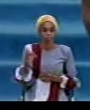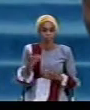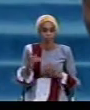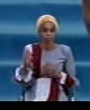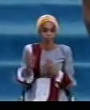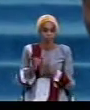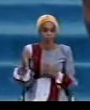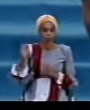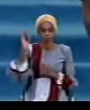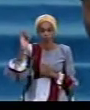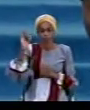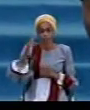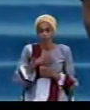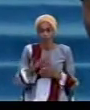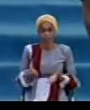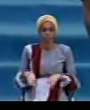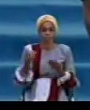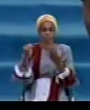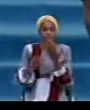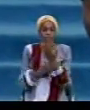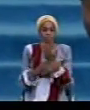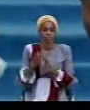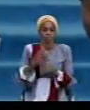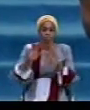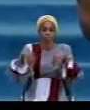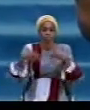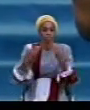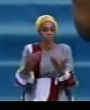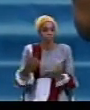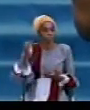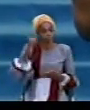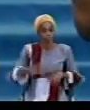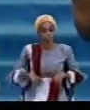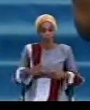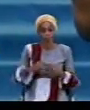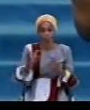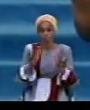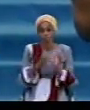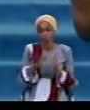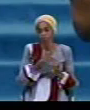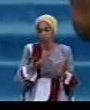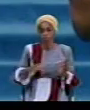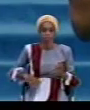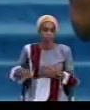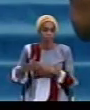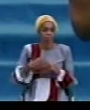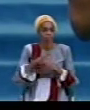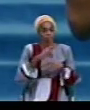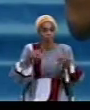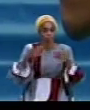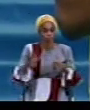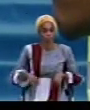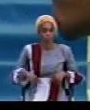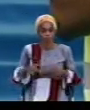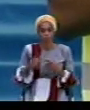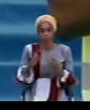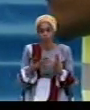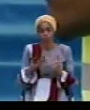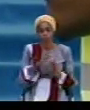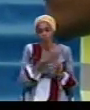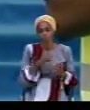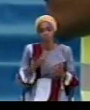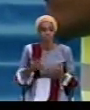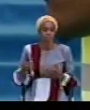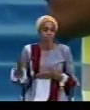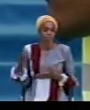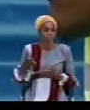up my hands and give my life to Christ fully. After I finished praying, giving my life to Christ fully, I laid my line onto